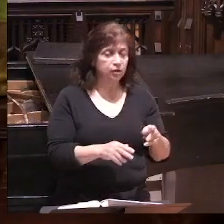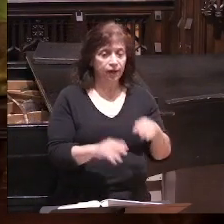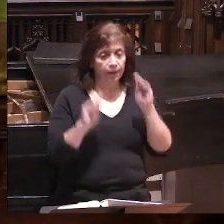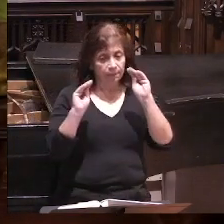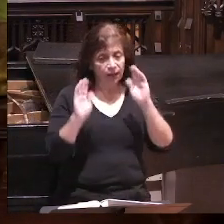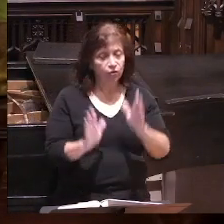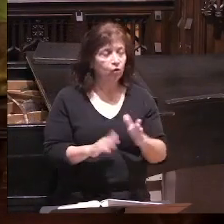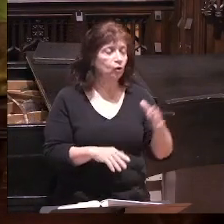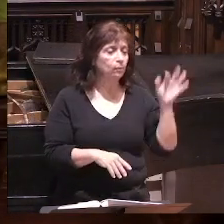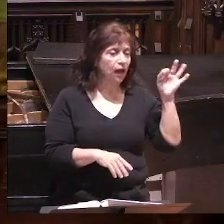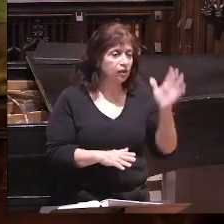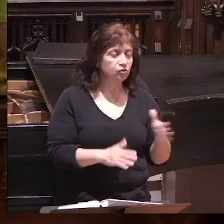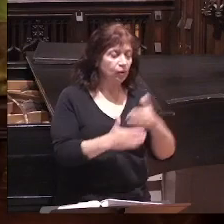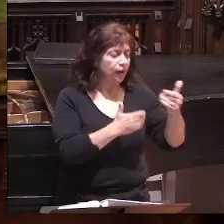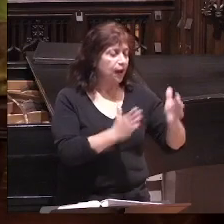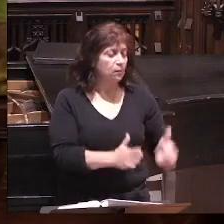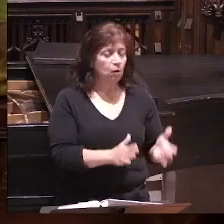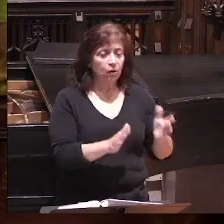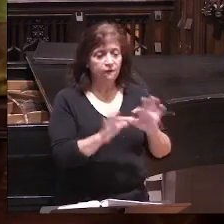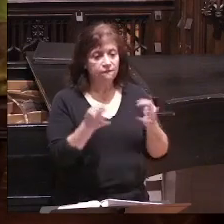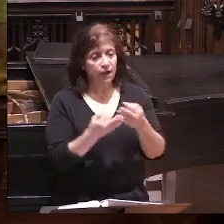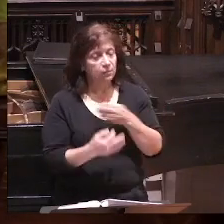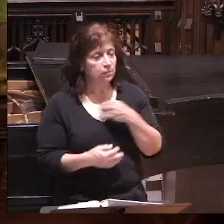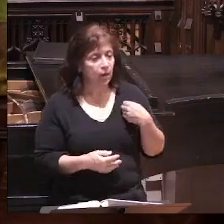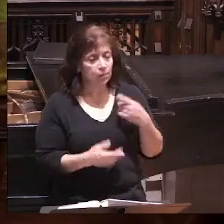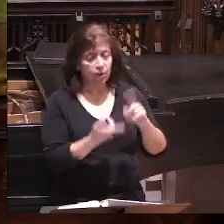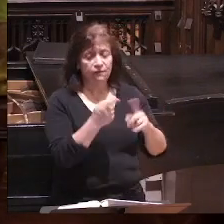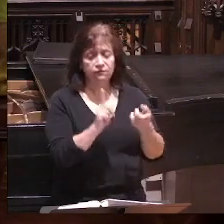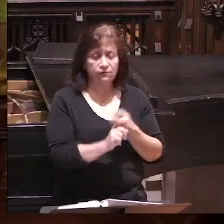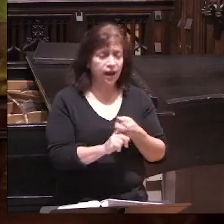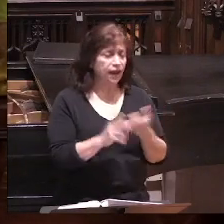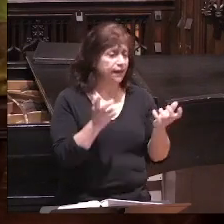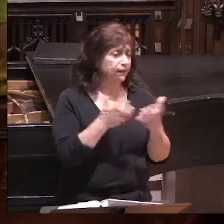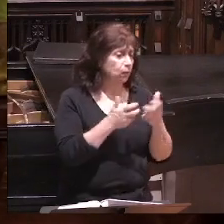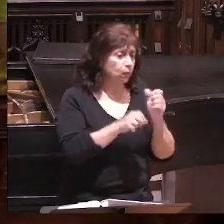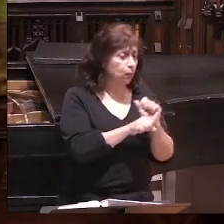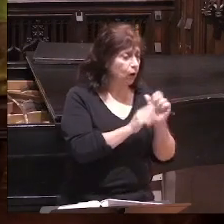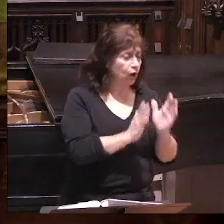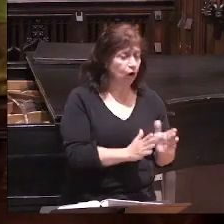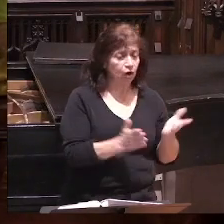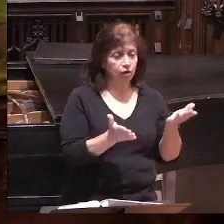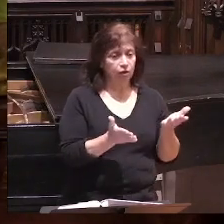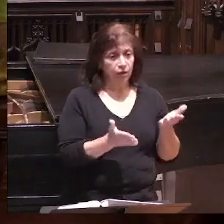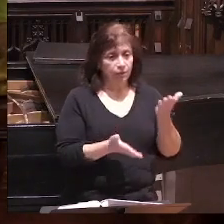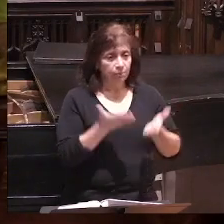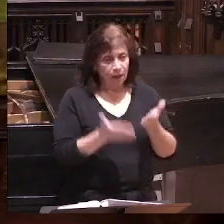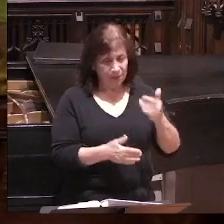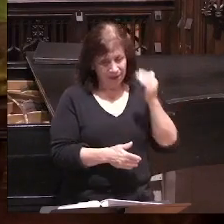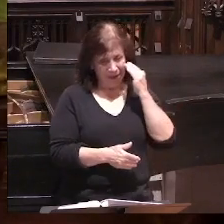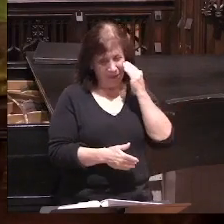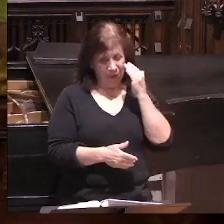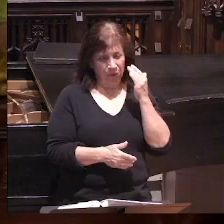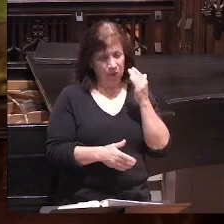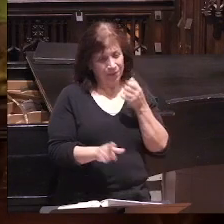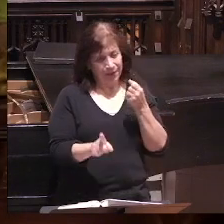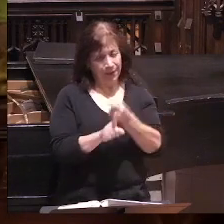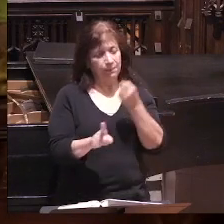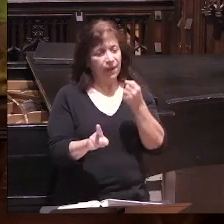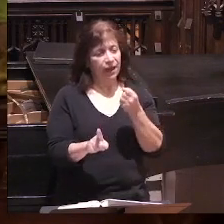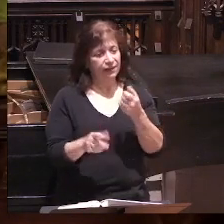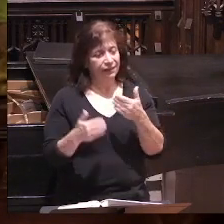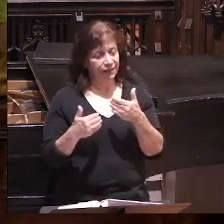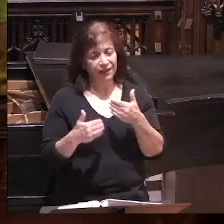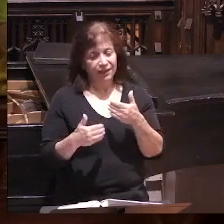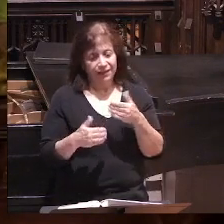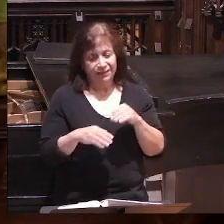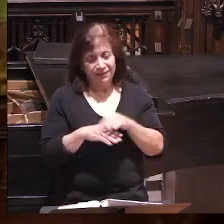mentor, a pastor, a neighbor, a family member, a friend, a colleague. Maybe they were aware of the impact they had